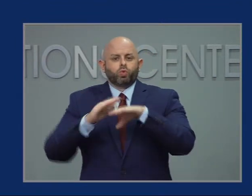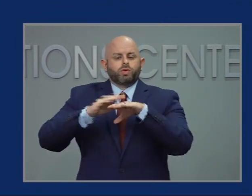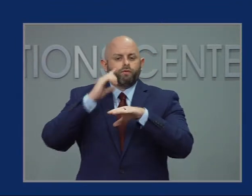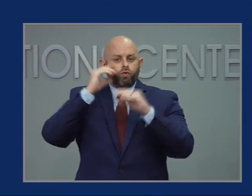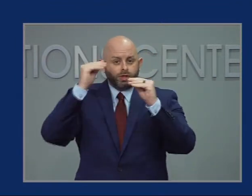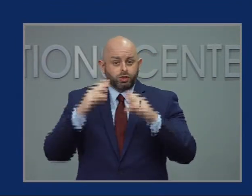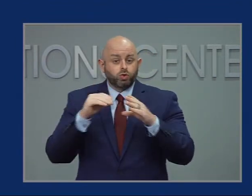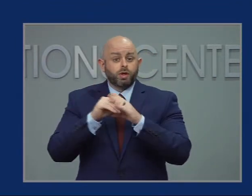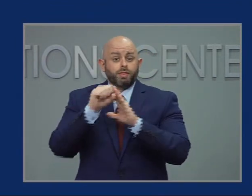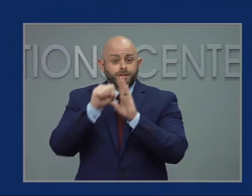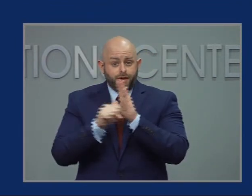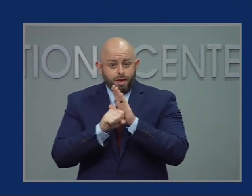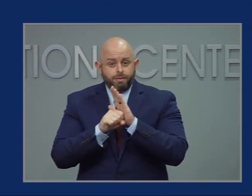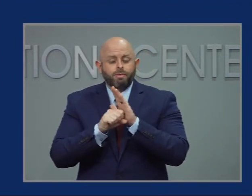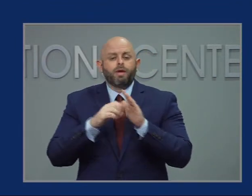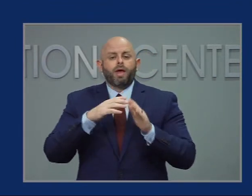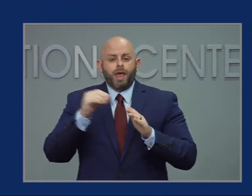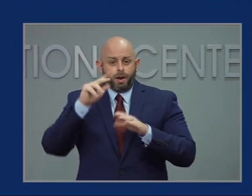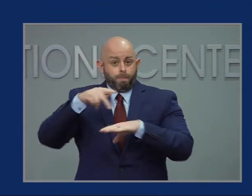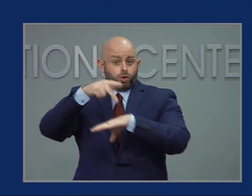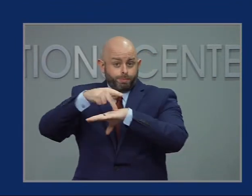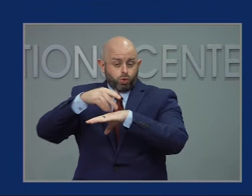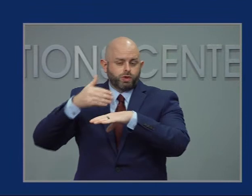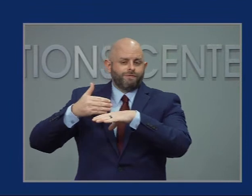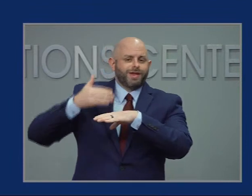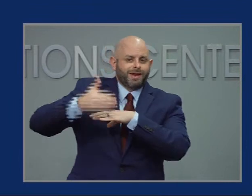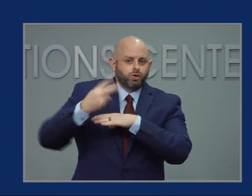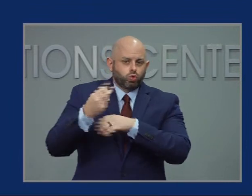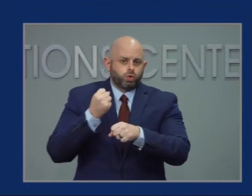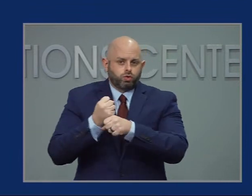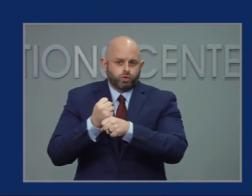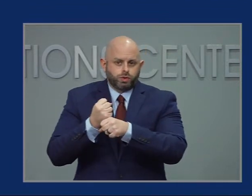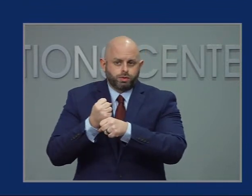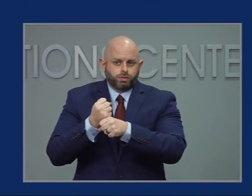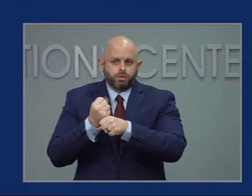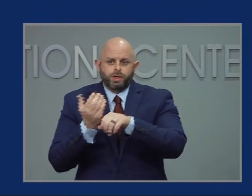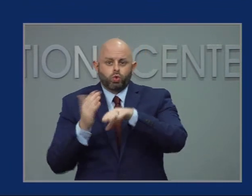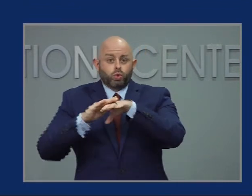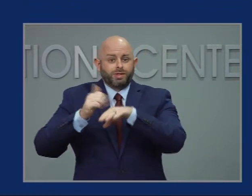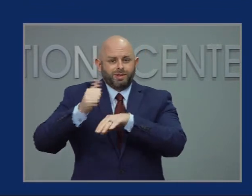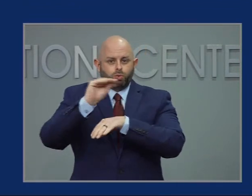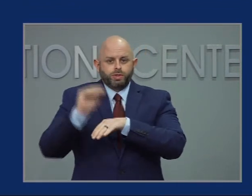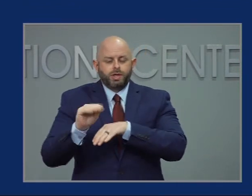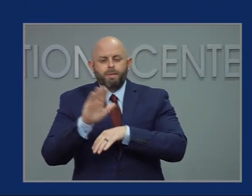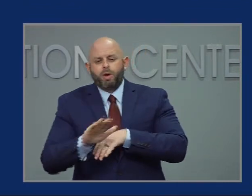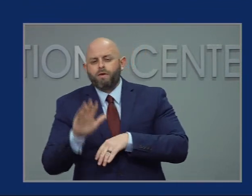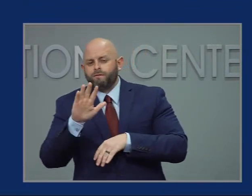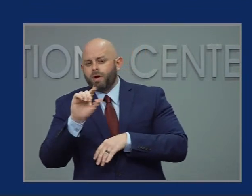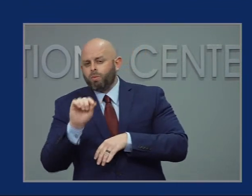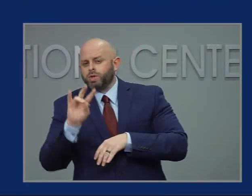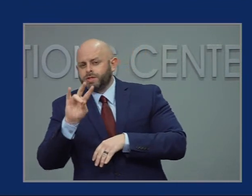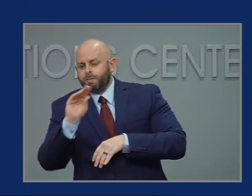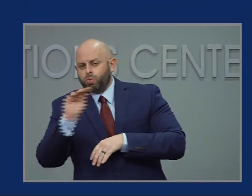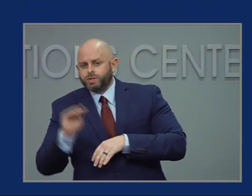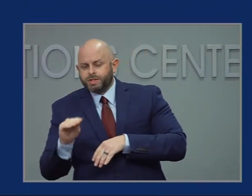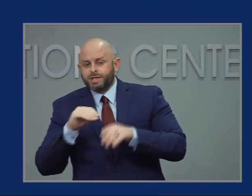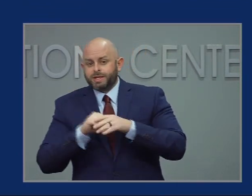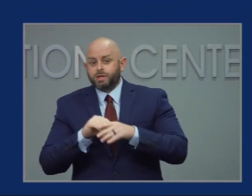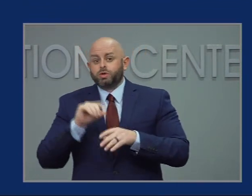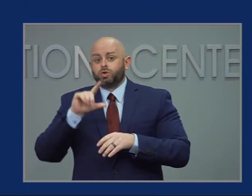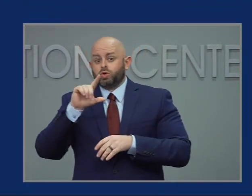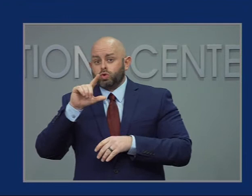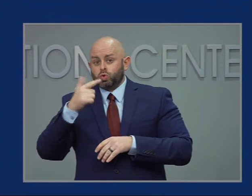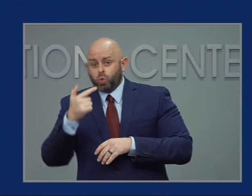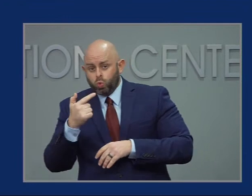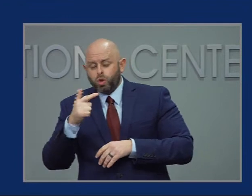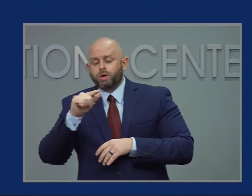and and principals over the next 2 years. That's about a 5.7% increase in fiscal year